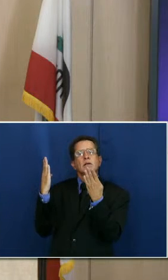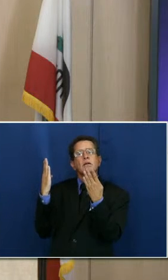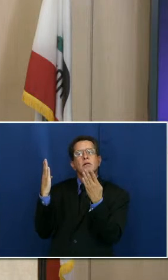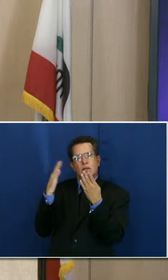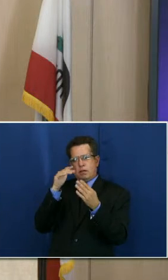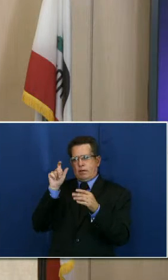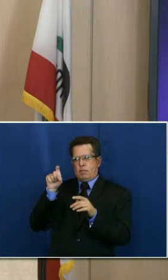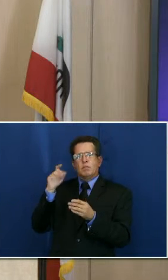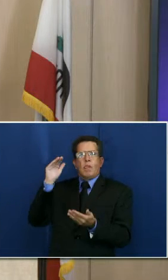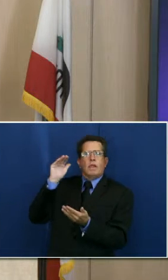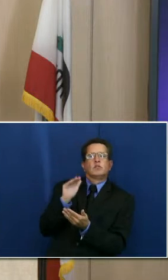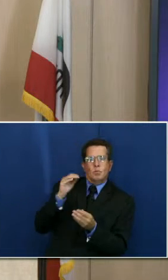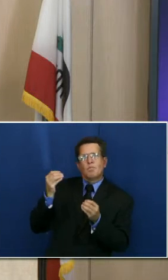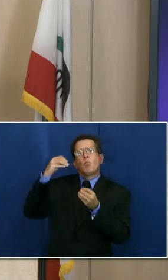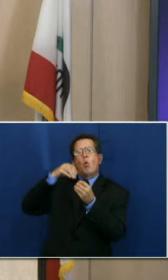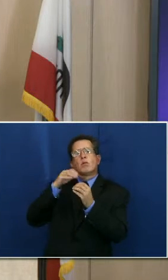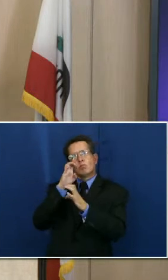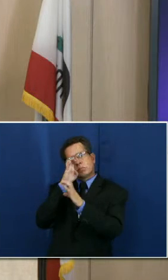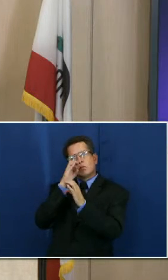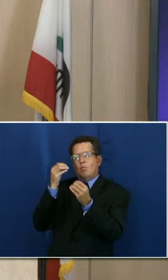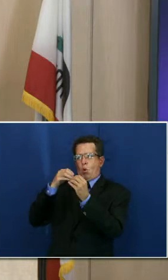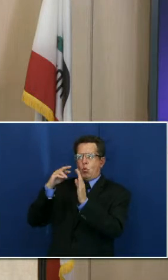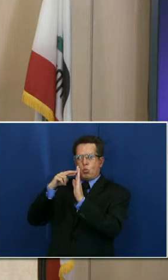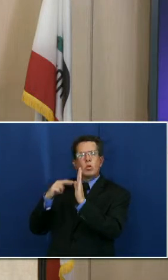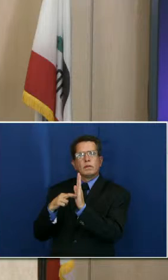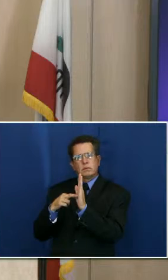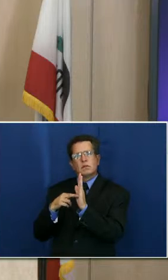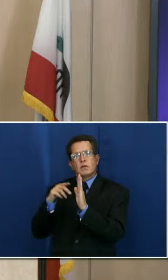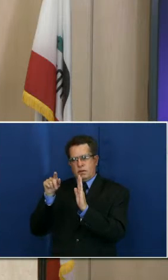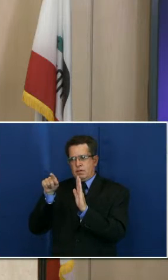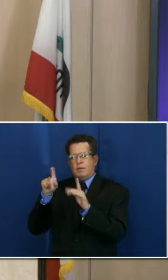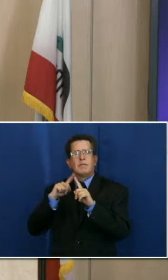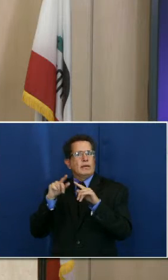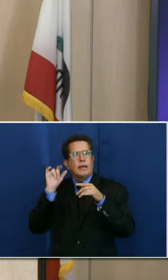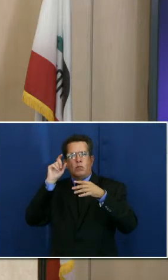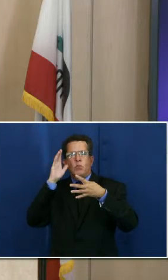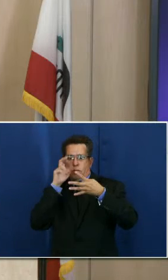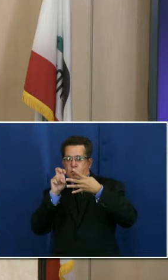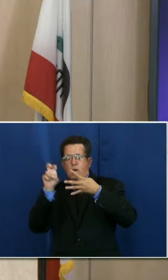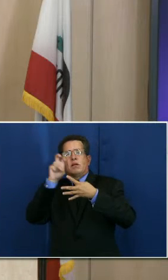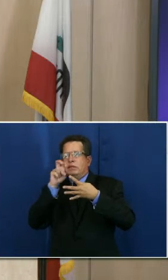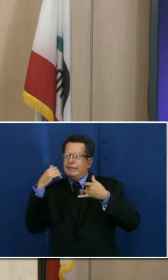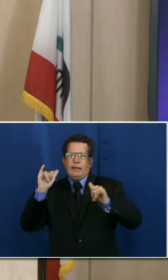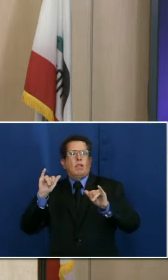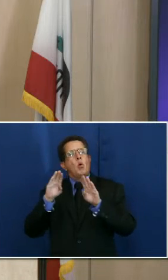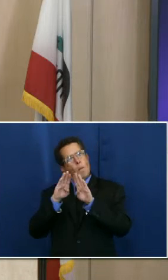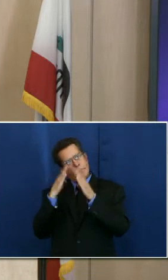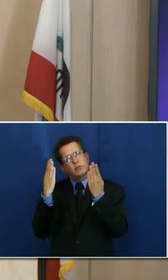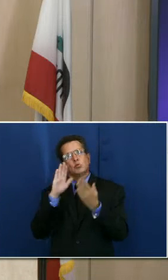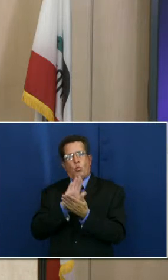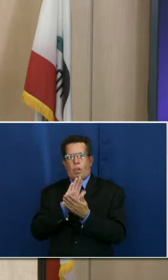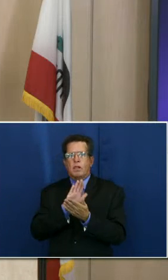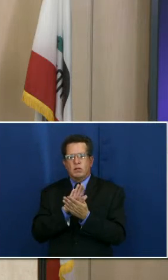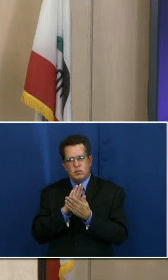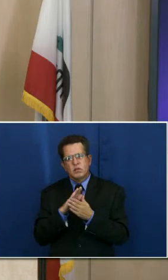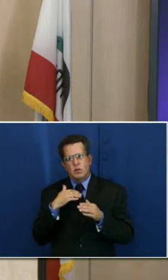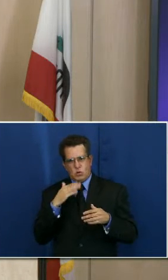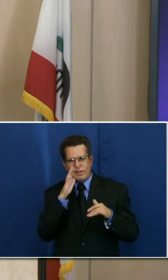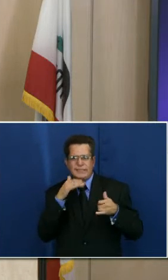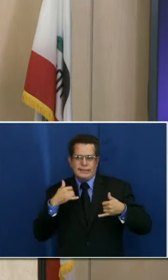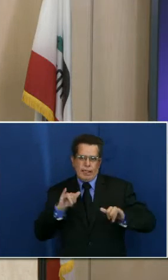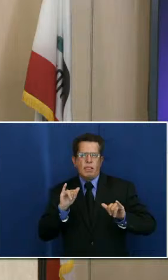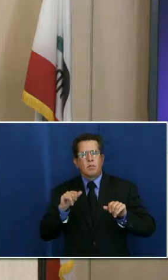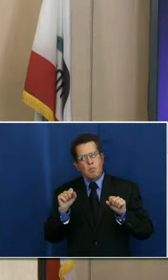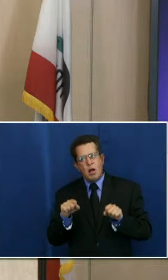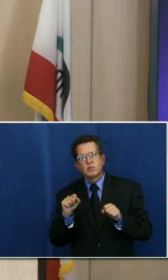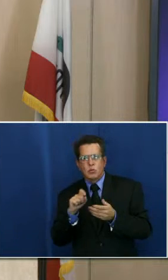opened by that time. You still have the waiver process for elementary school and some other things, but we will continue to work to try and support them, and you'll